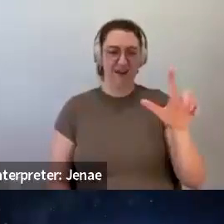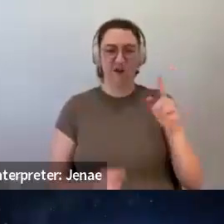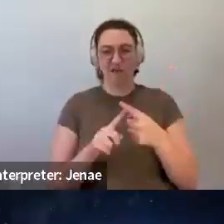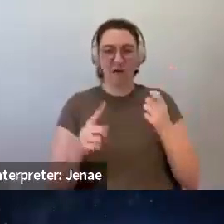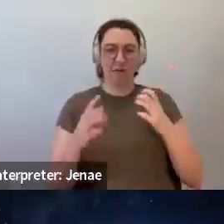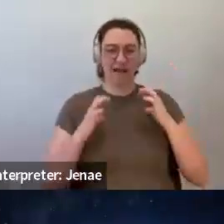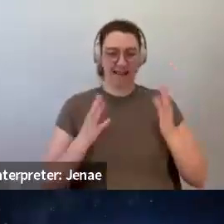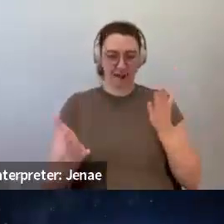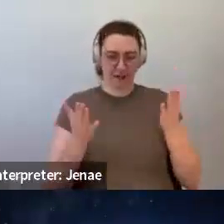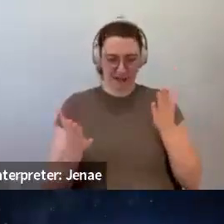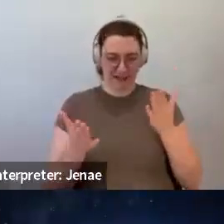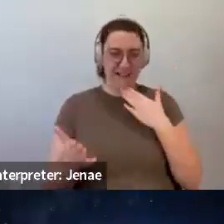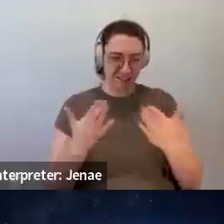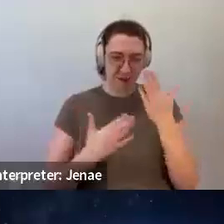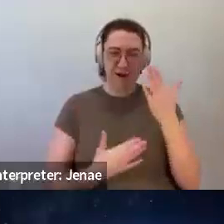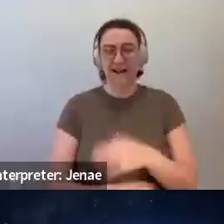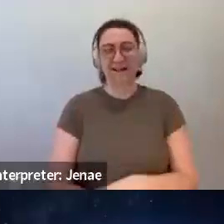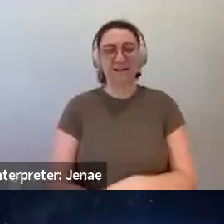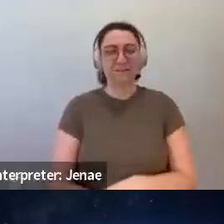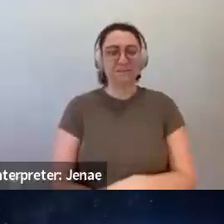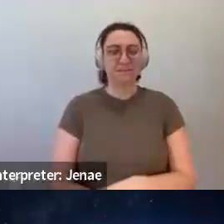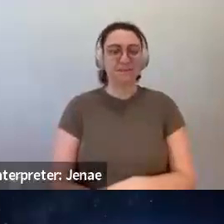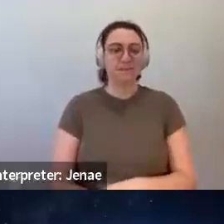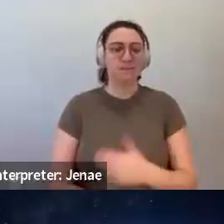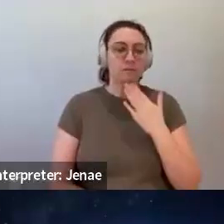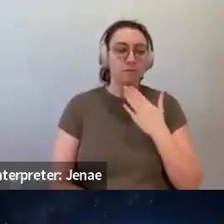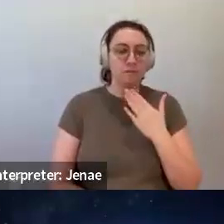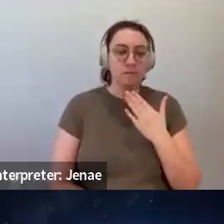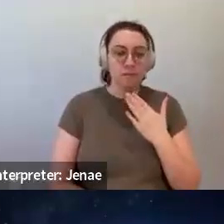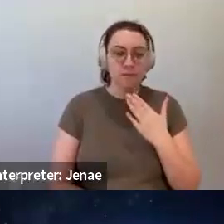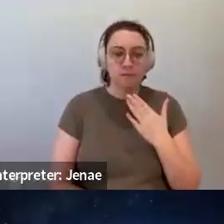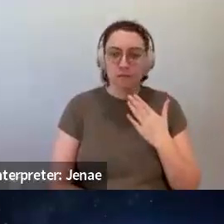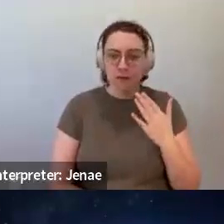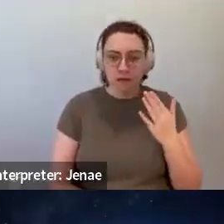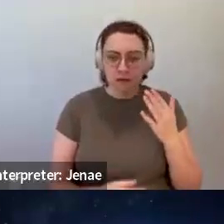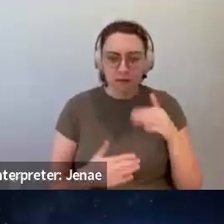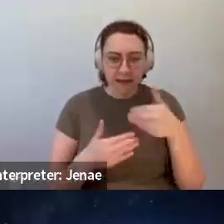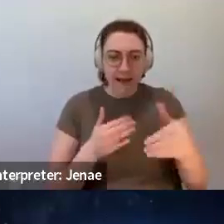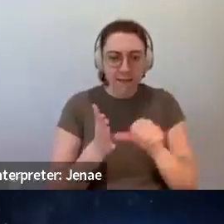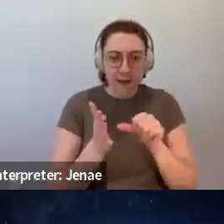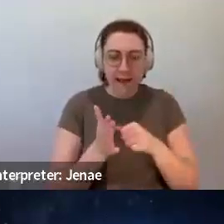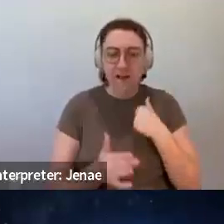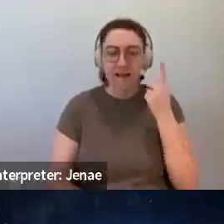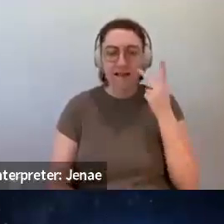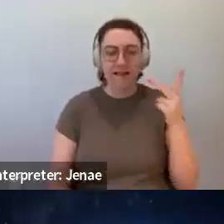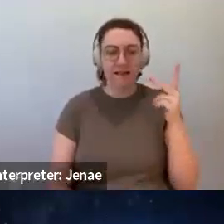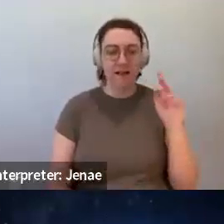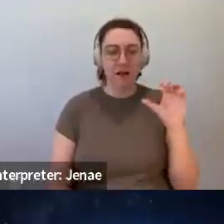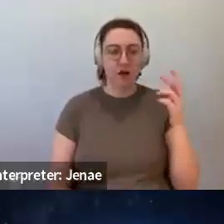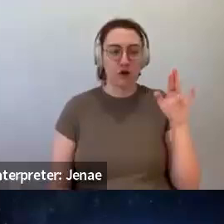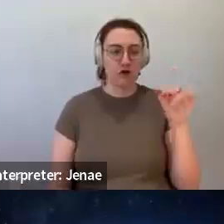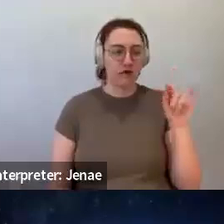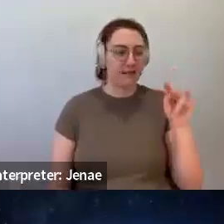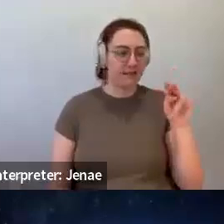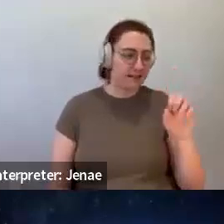Services this morning, too. Good morning. I also, moving on to my next page, I see Christine and